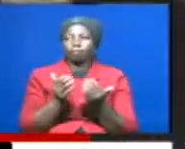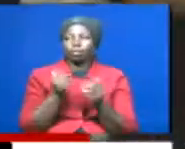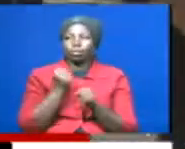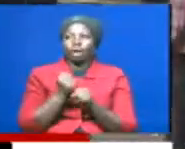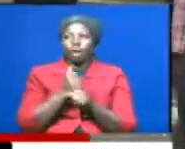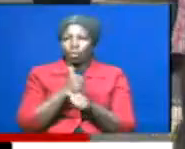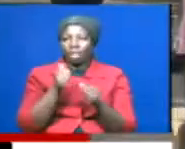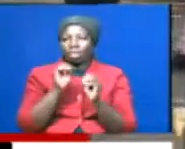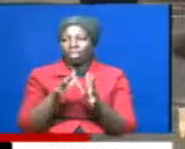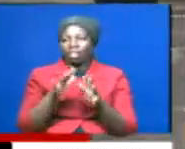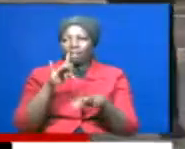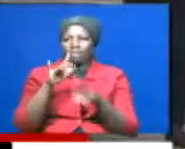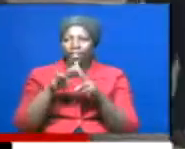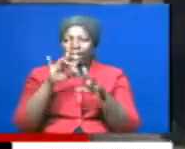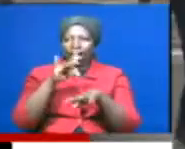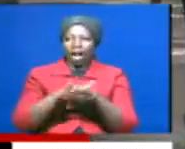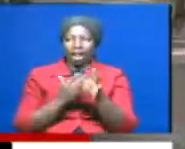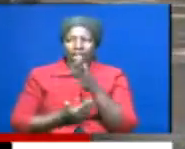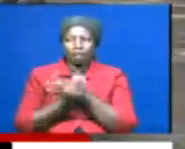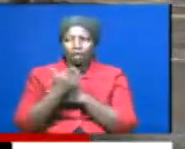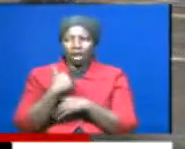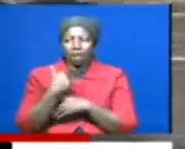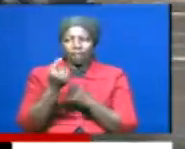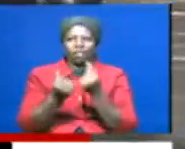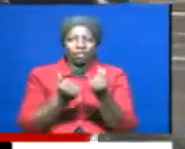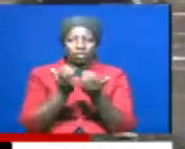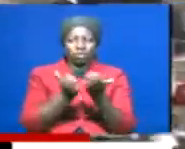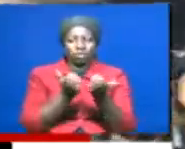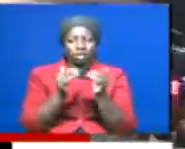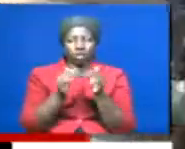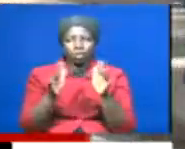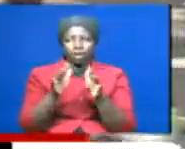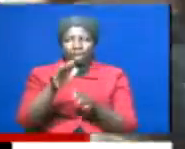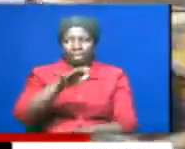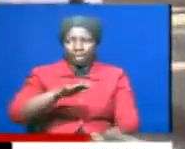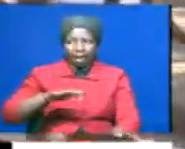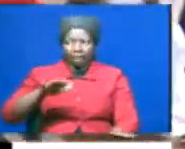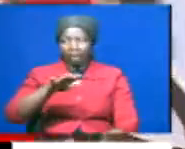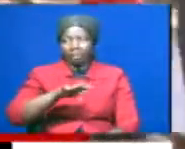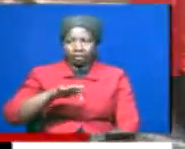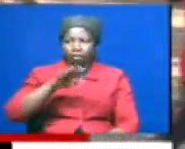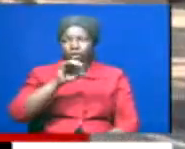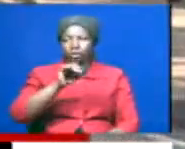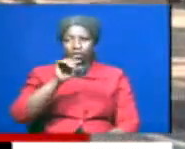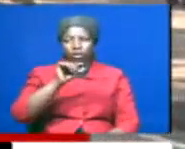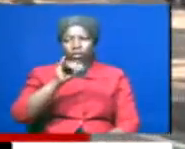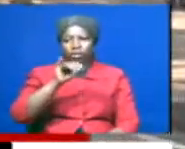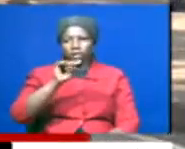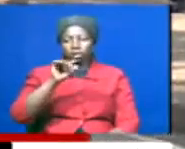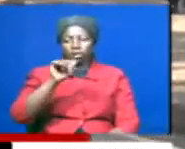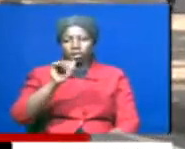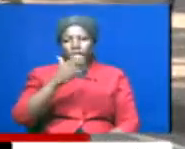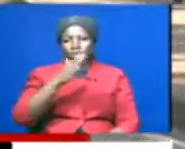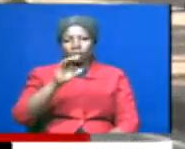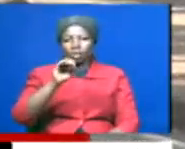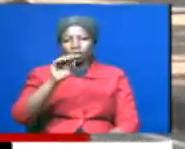morning there were a few businesses opening, especially around Ogingo Dinga Street. That is where major shops are